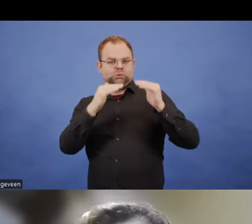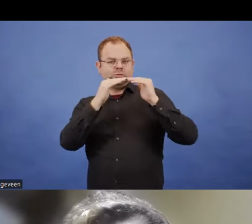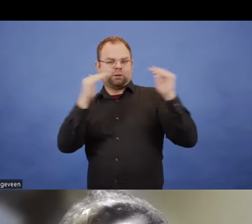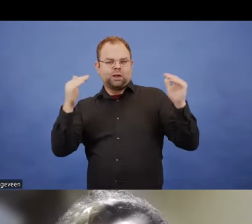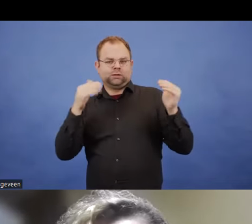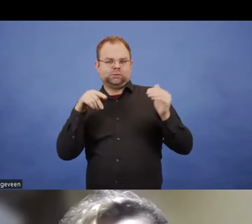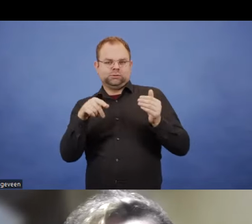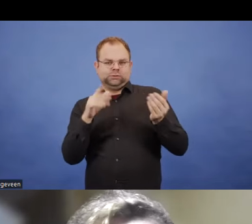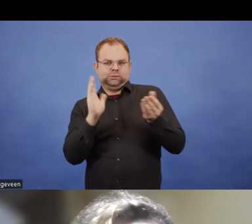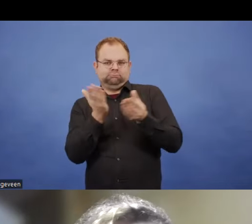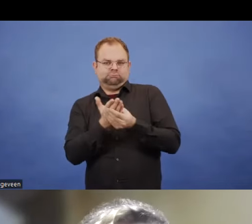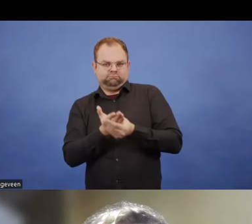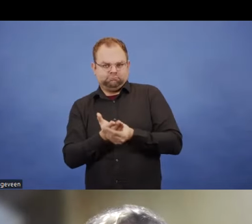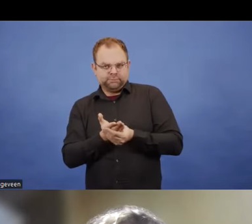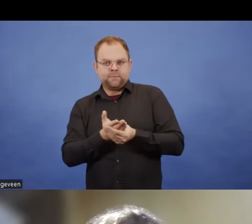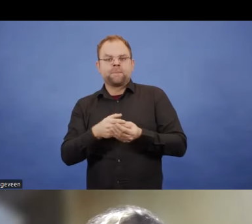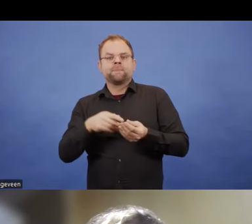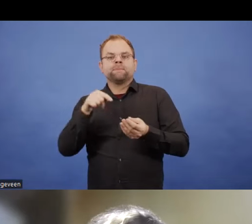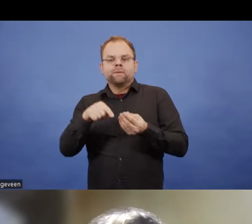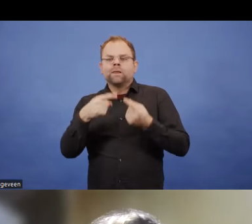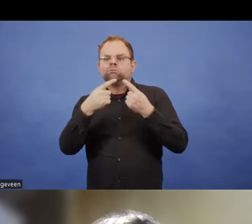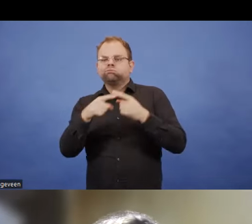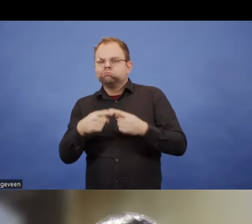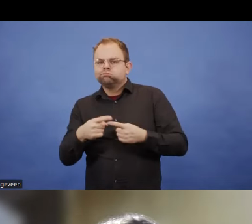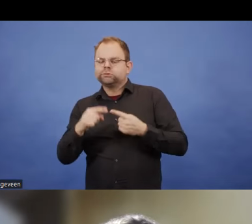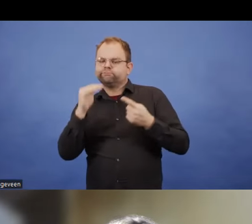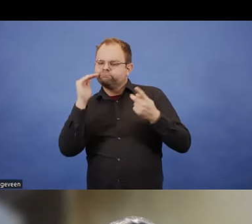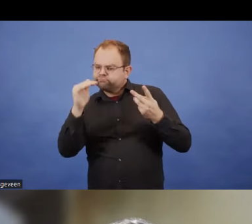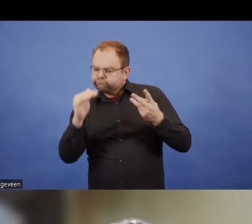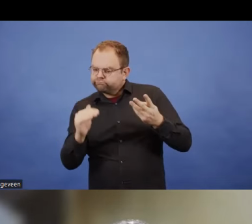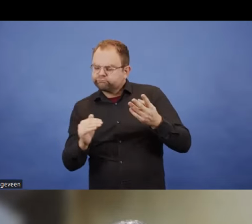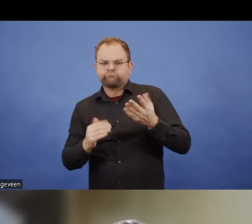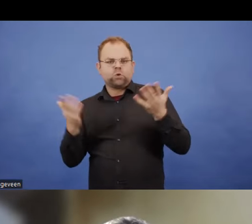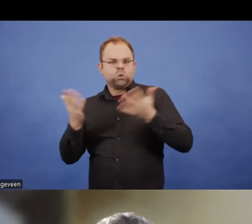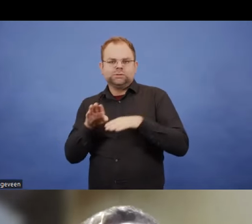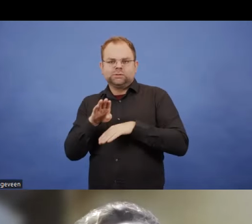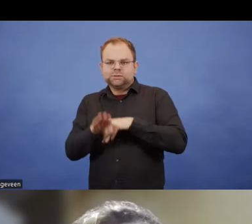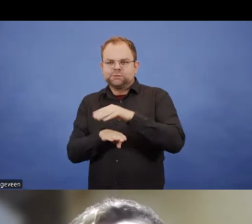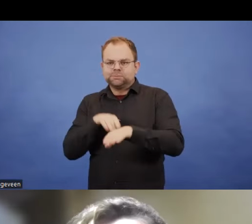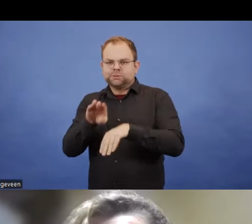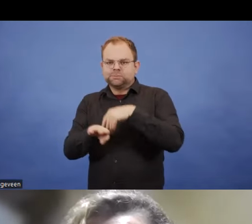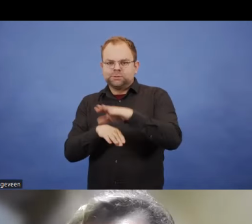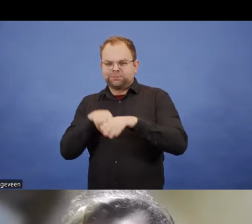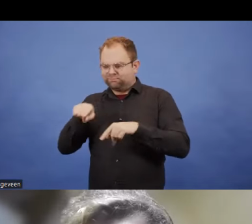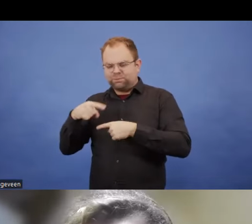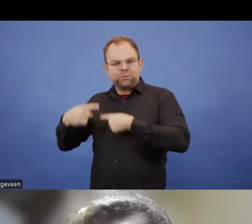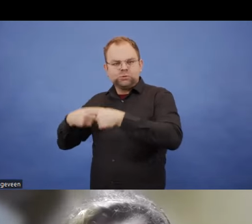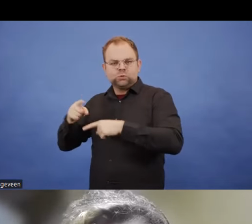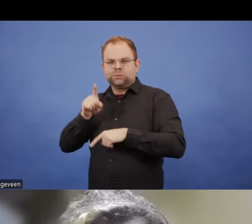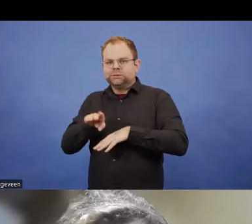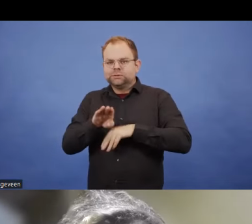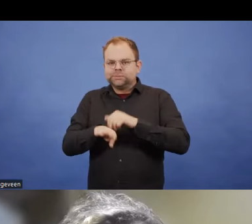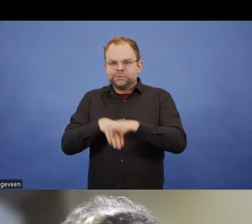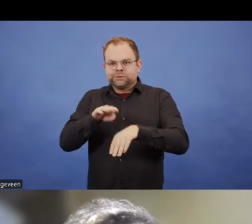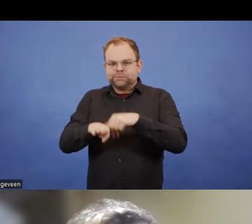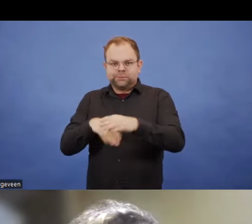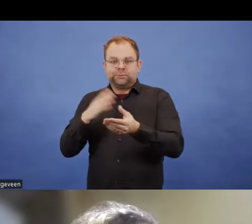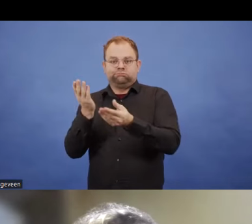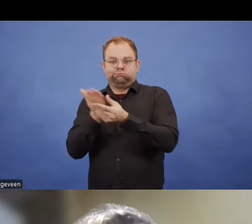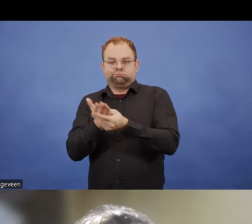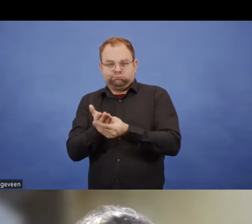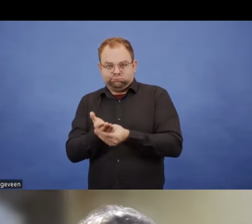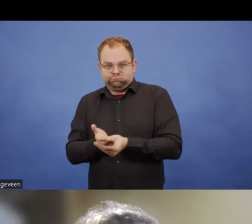made to ensure that person with disabilities could meaningfully participate into the process.